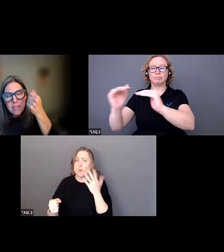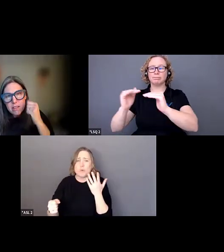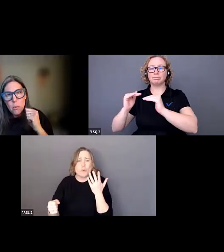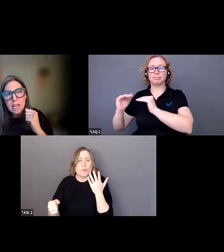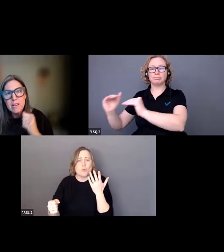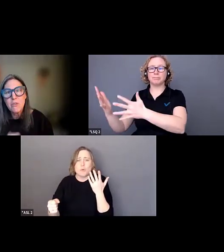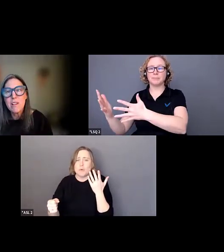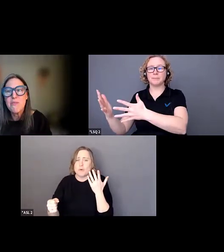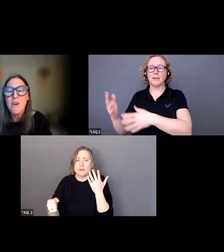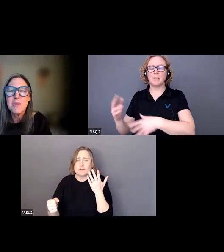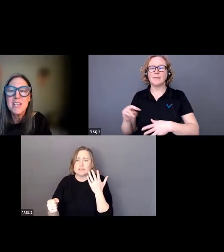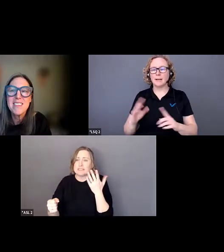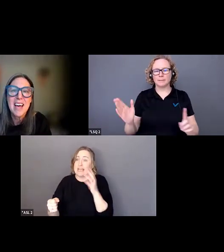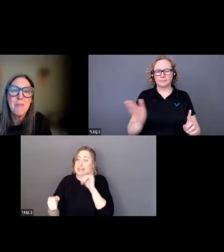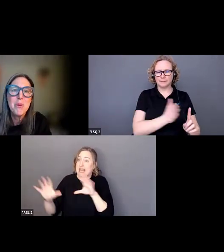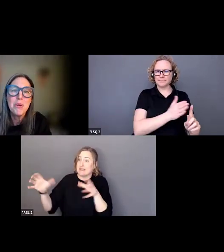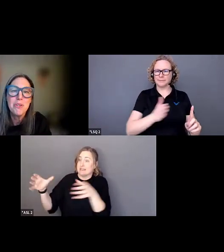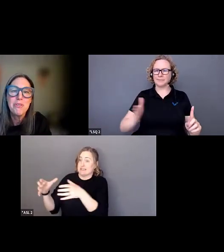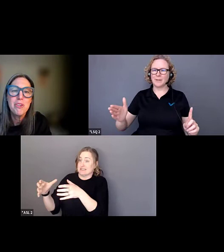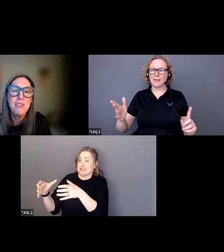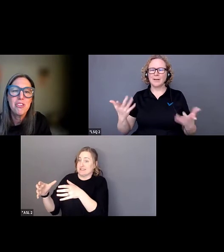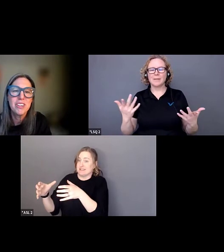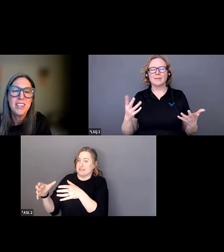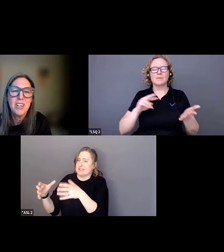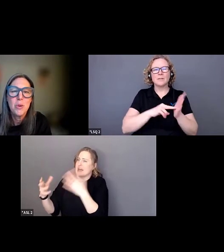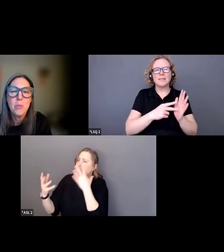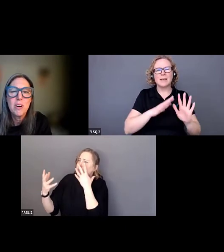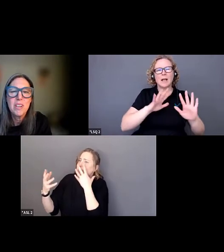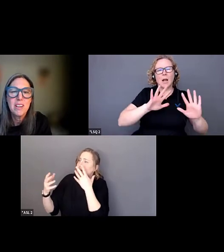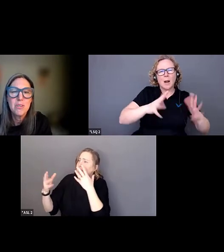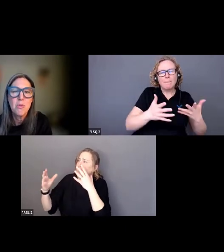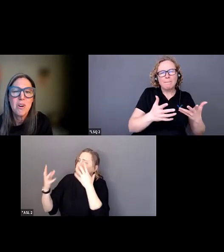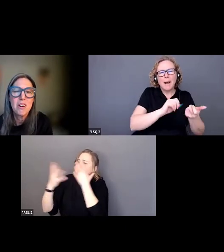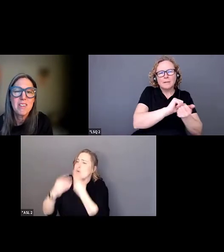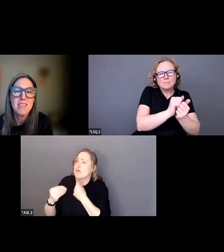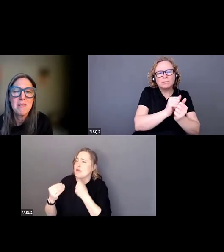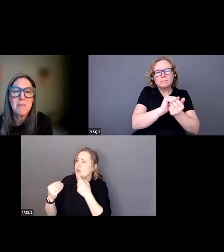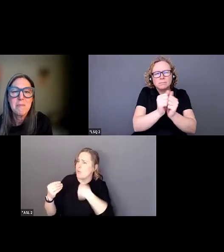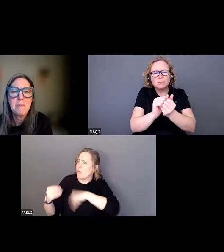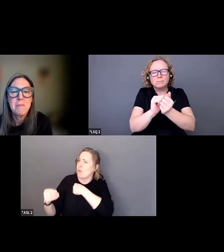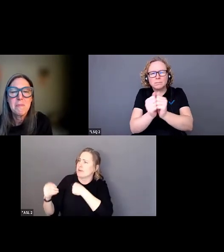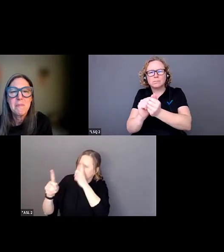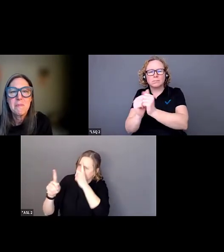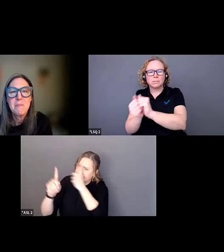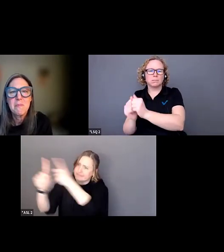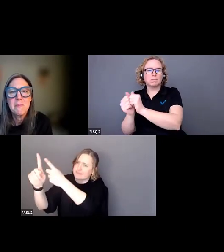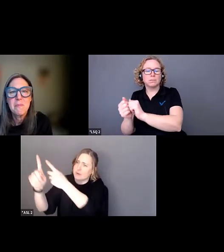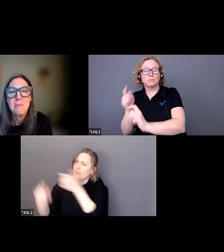so this whiteness transformed is that beautiful future we're working towards.